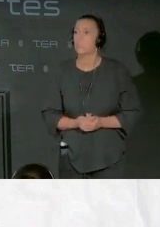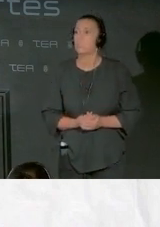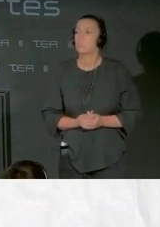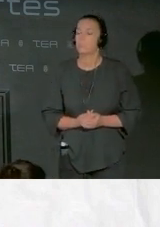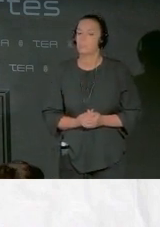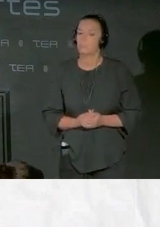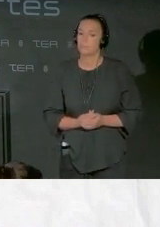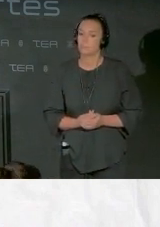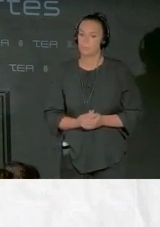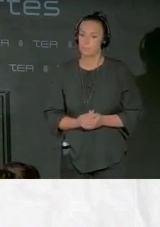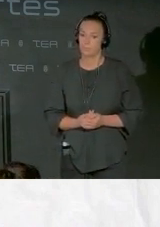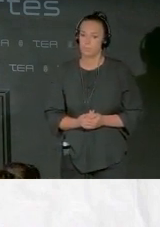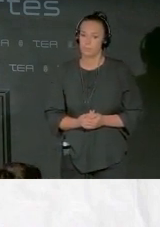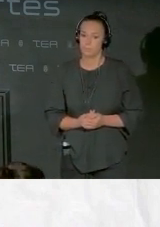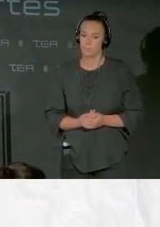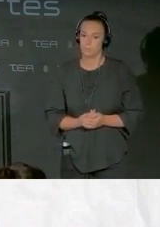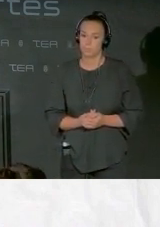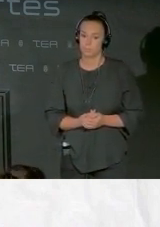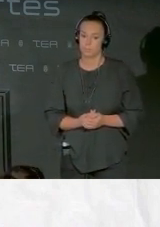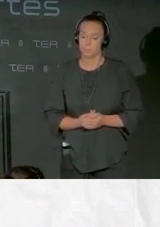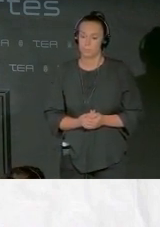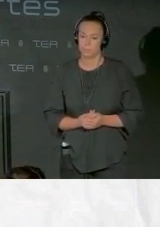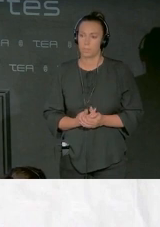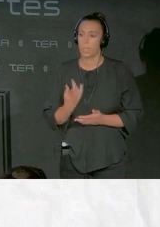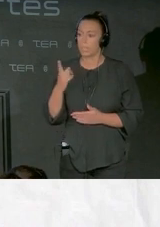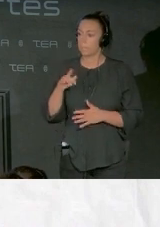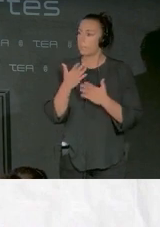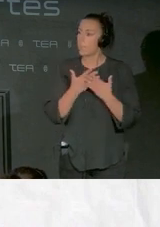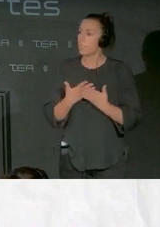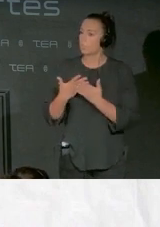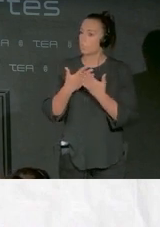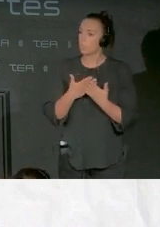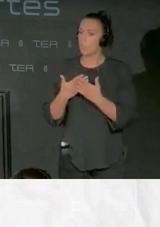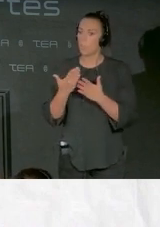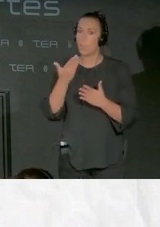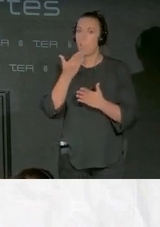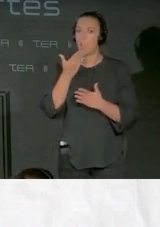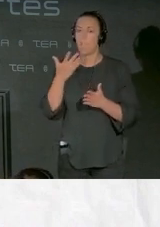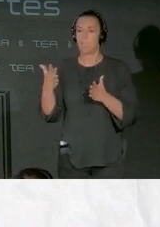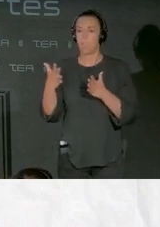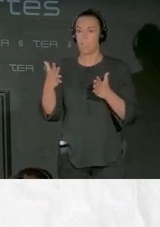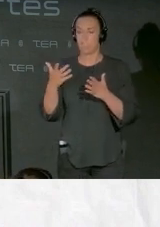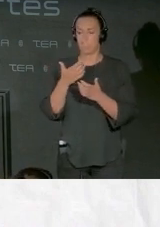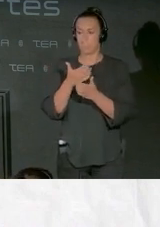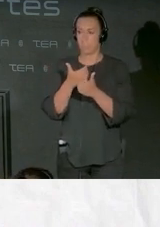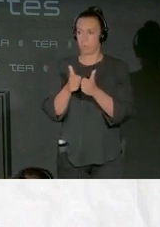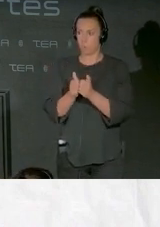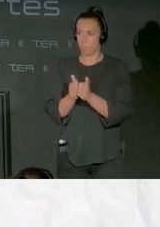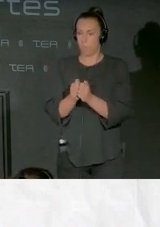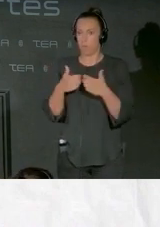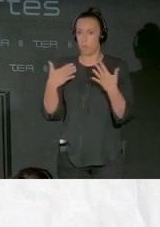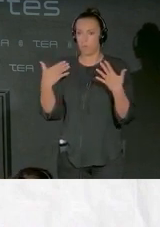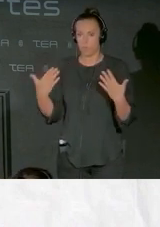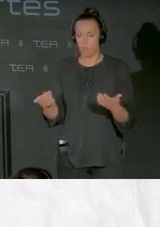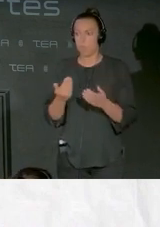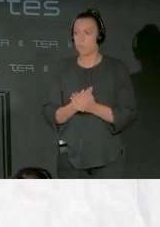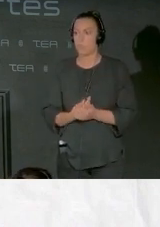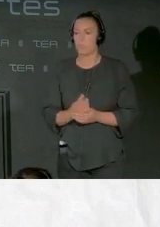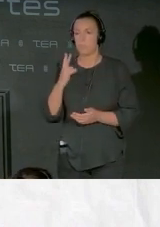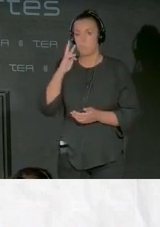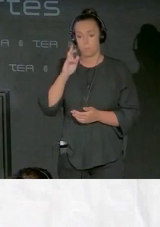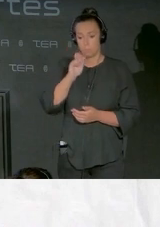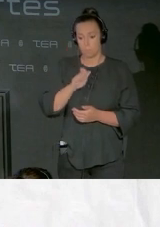more or less an adult audience as well. So video game players are mostly more than 18 years old.